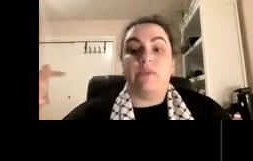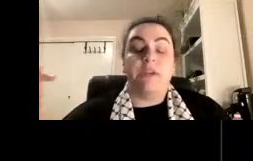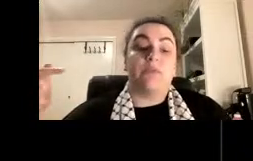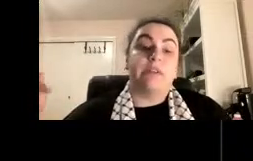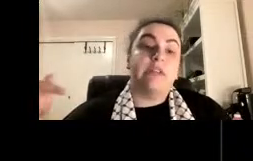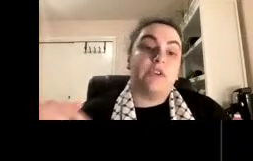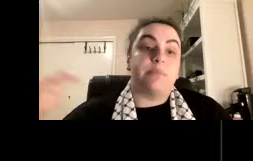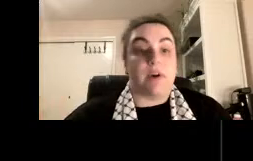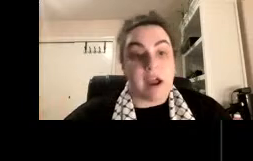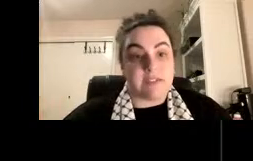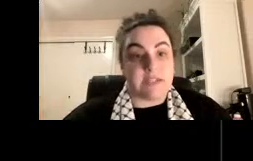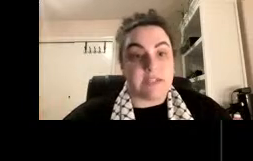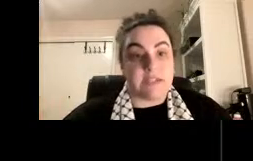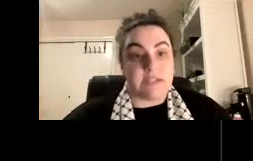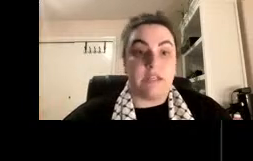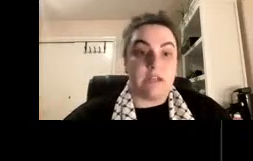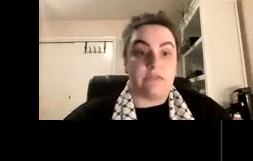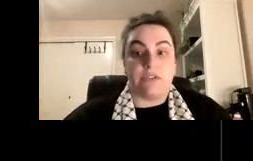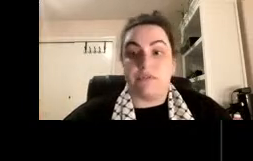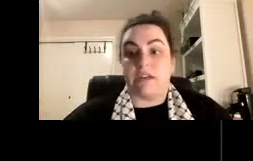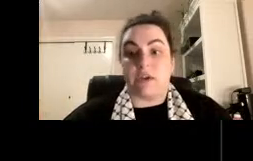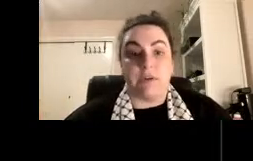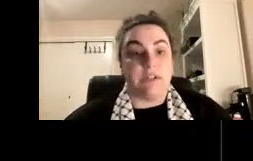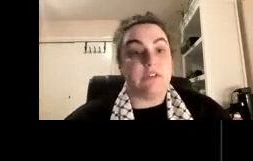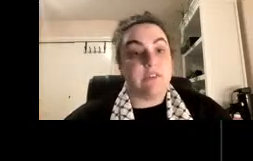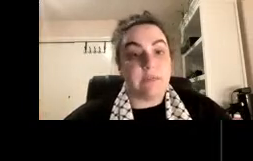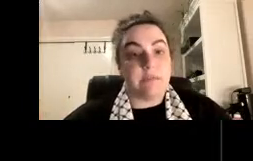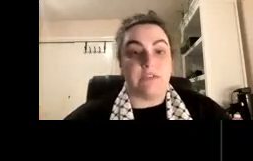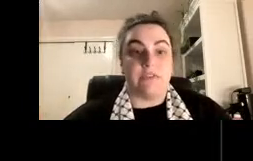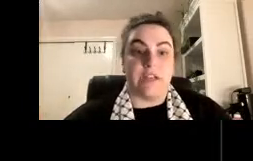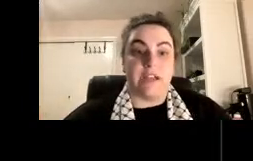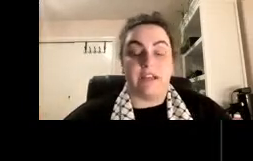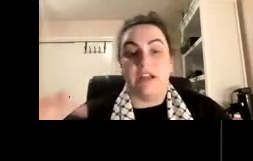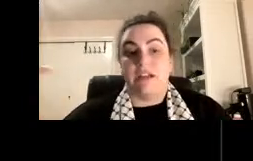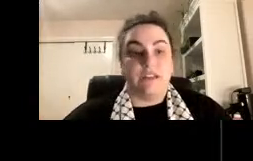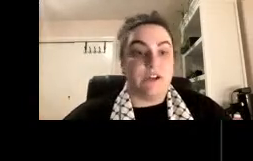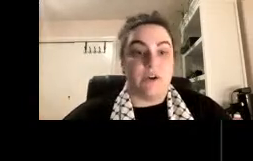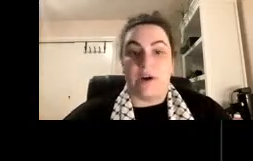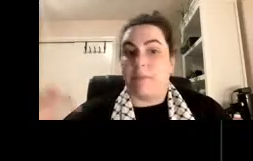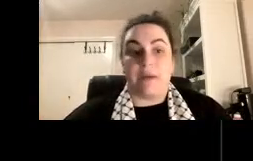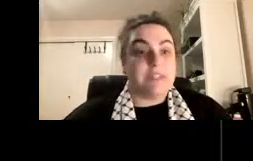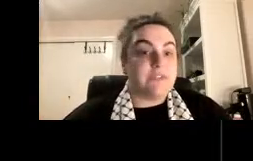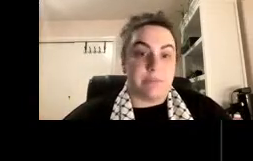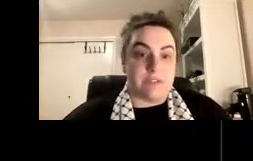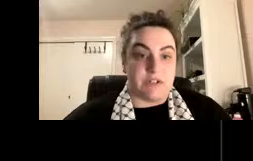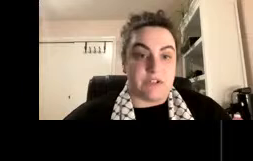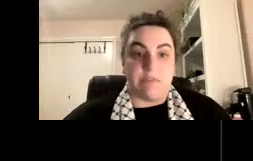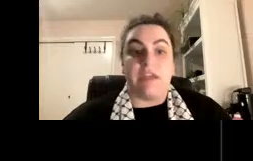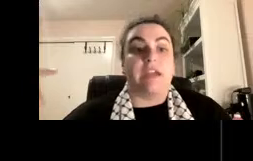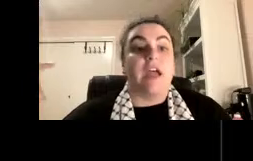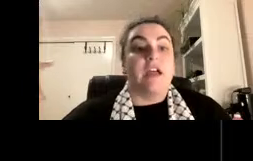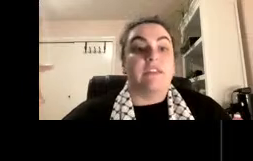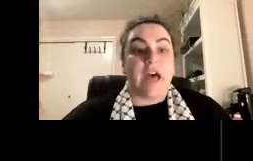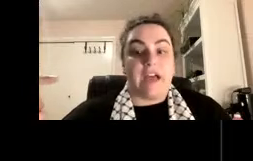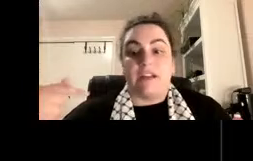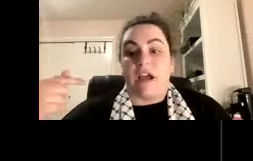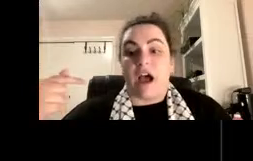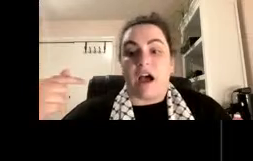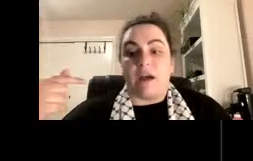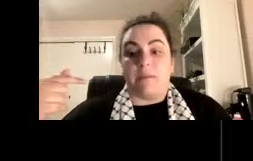it would be a really good present to give to like someone in your family for like, a bat mitzvah present or something,